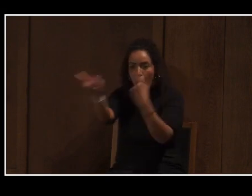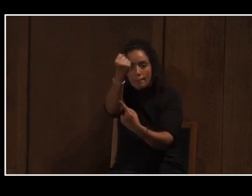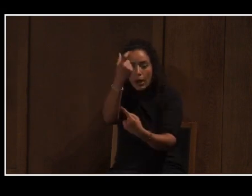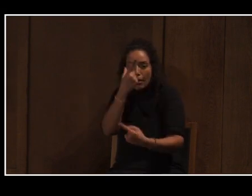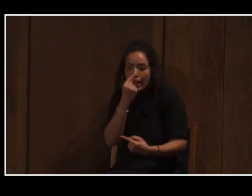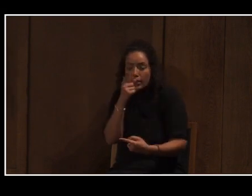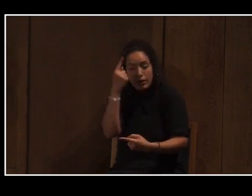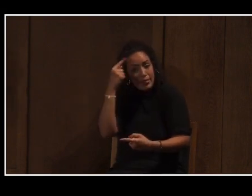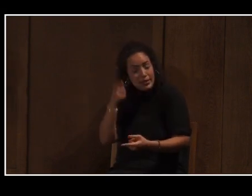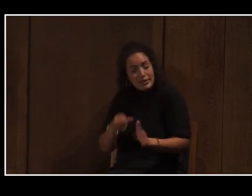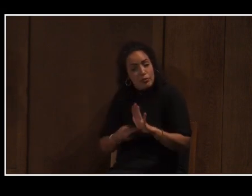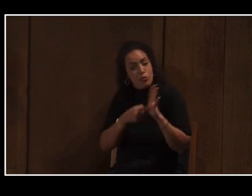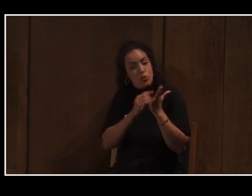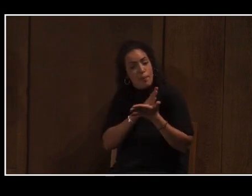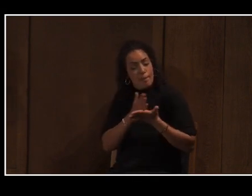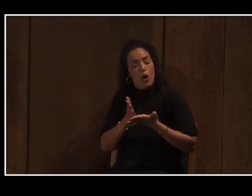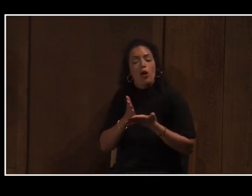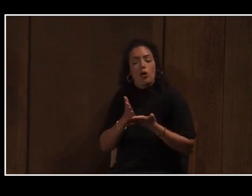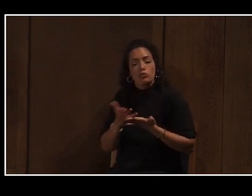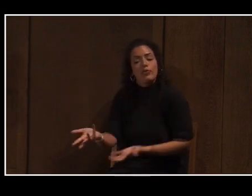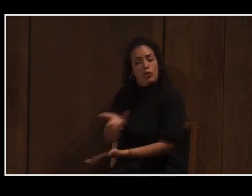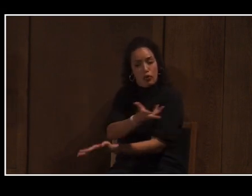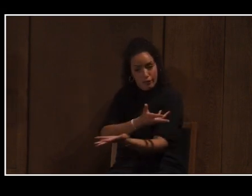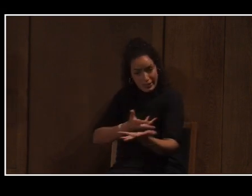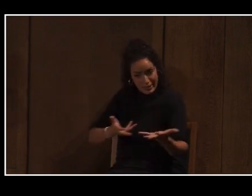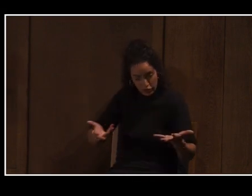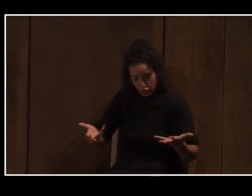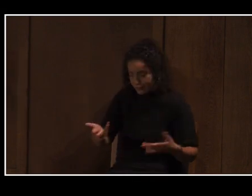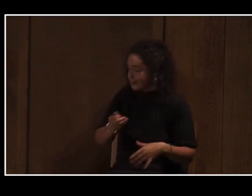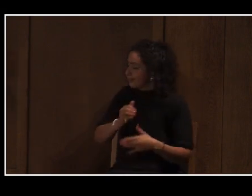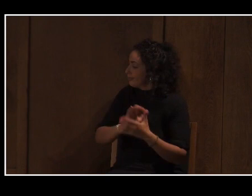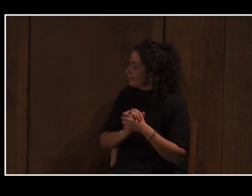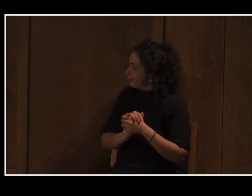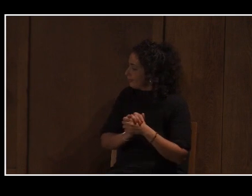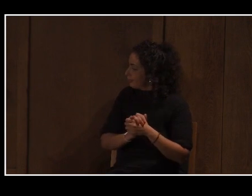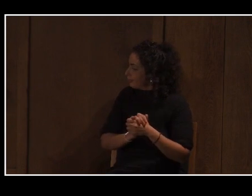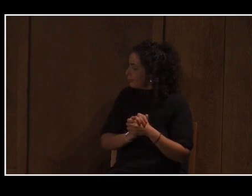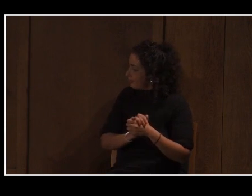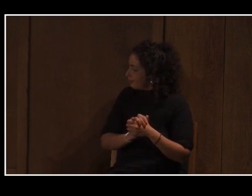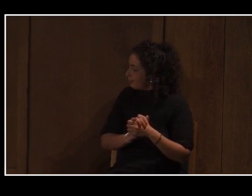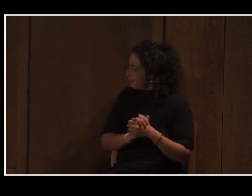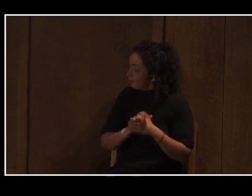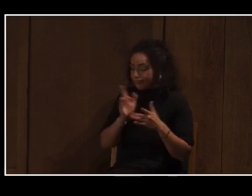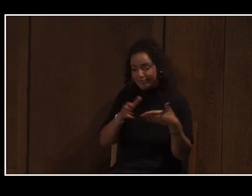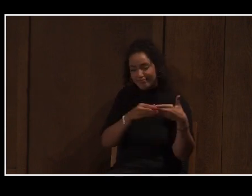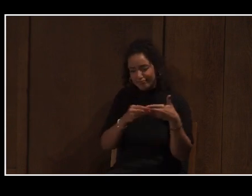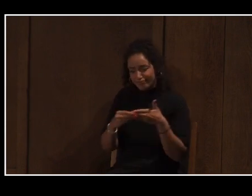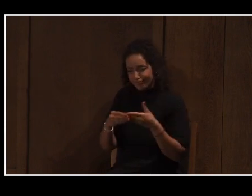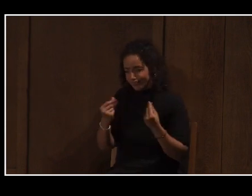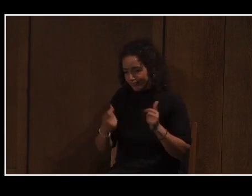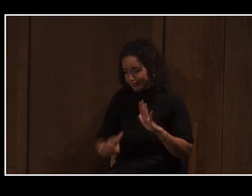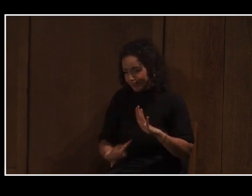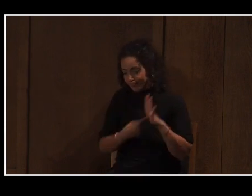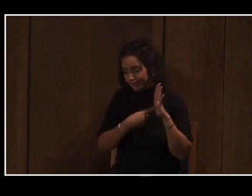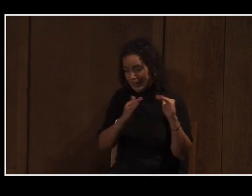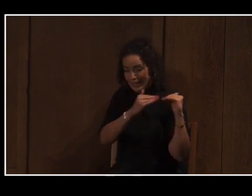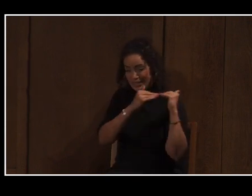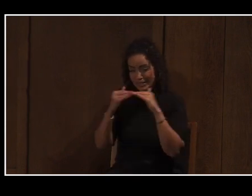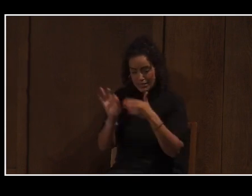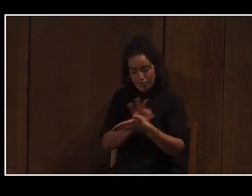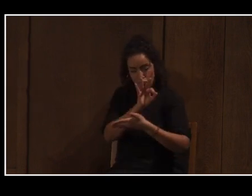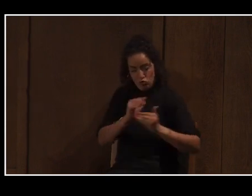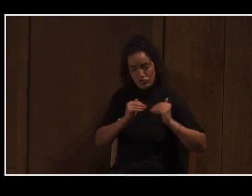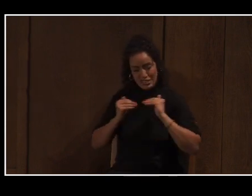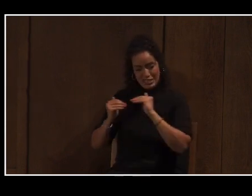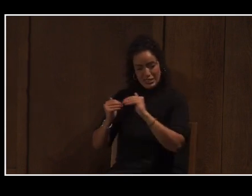again. And most importantly, I think that this very much leads to a very important thing, which is that democracy in and of itself might be